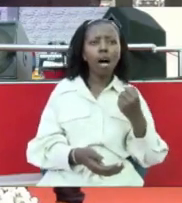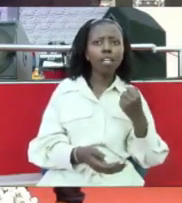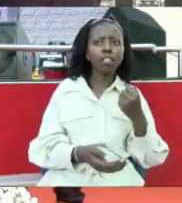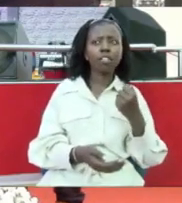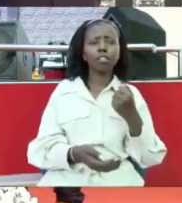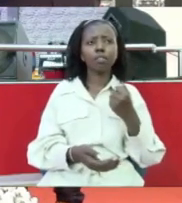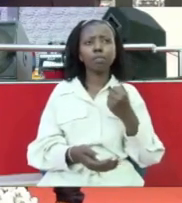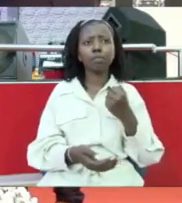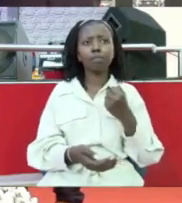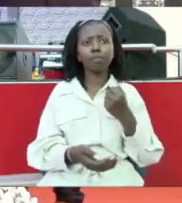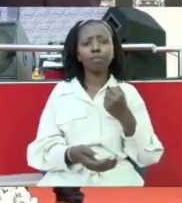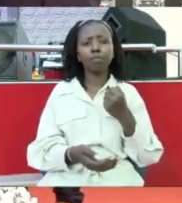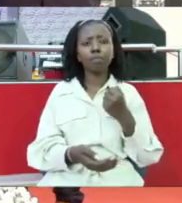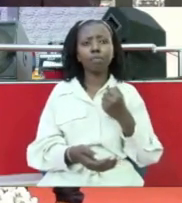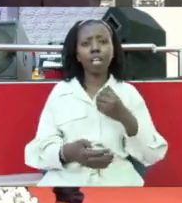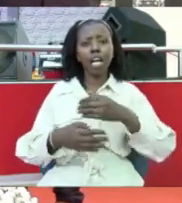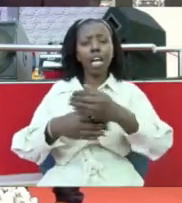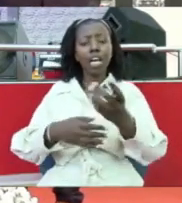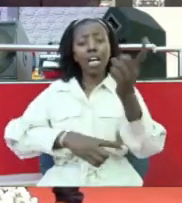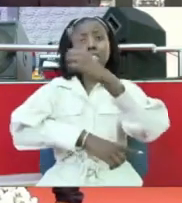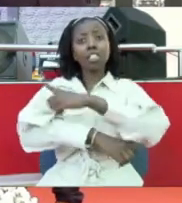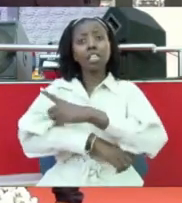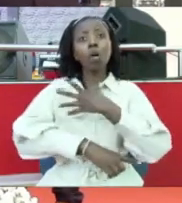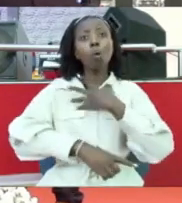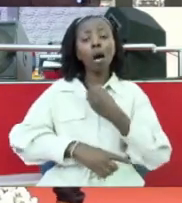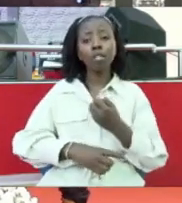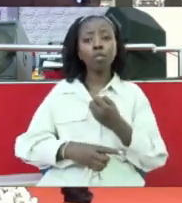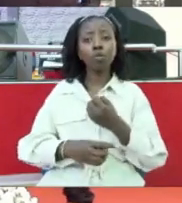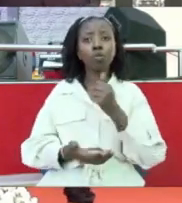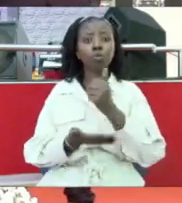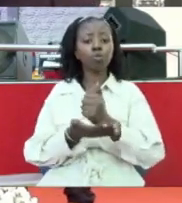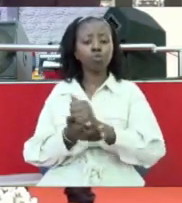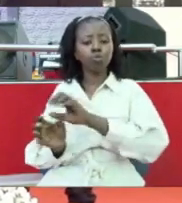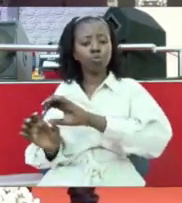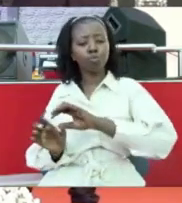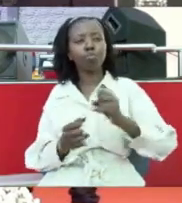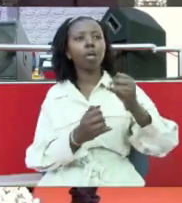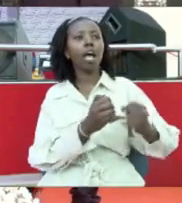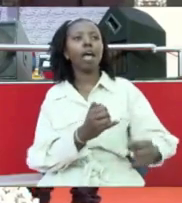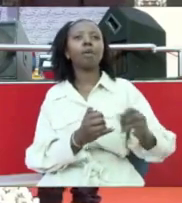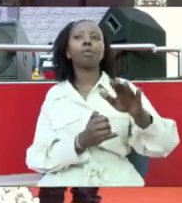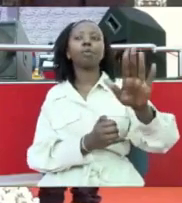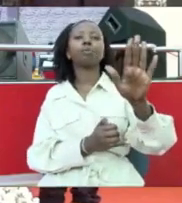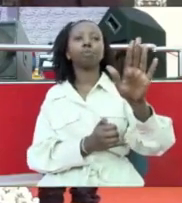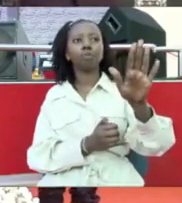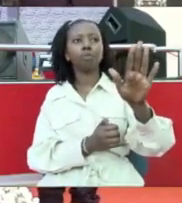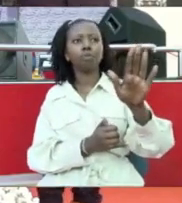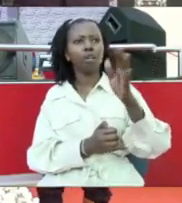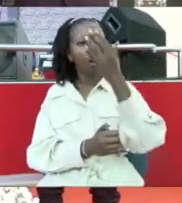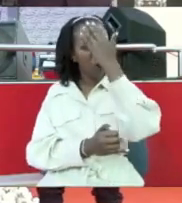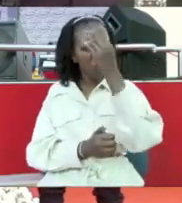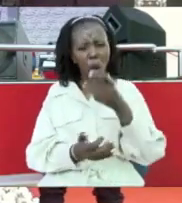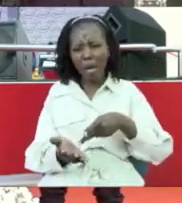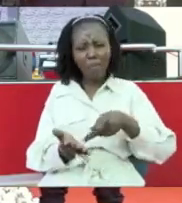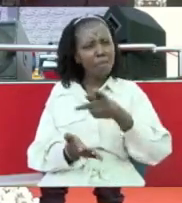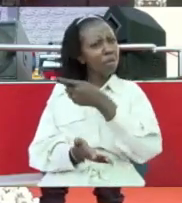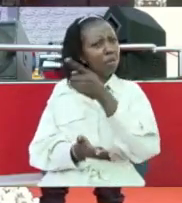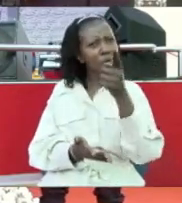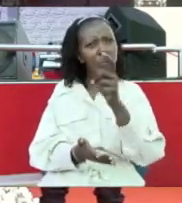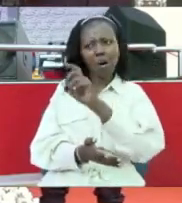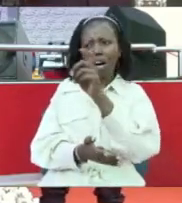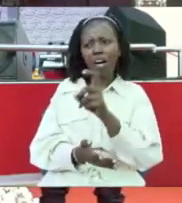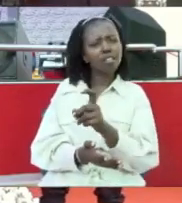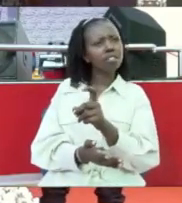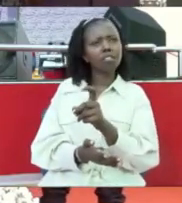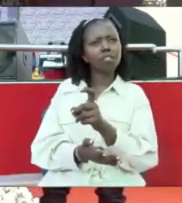you, the next thing they want is to sack you. Kile ambacho wanahitaji tena ni kufuta kazi. Why should they pay you? They ask.